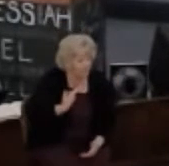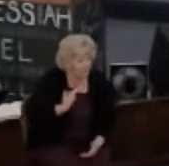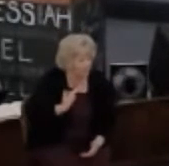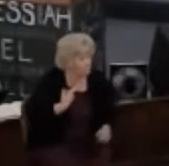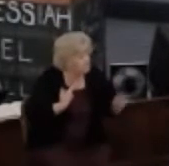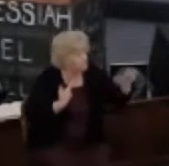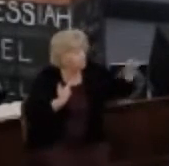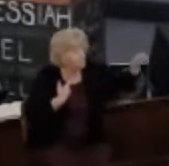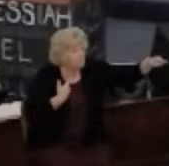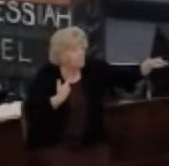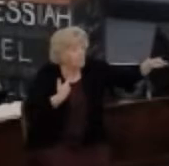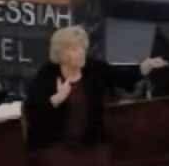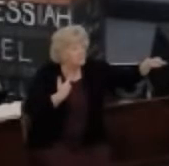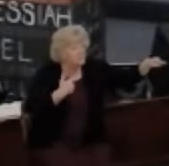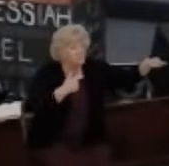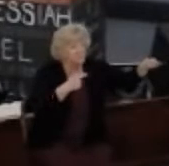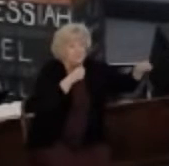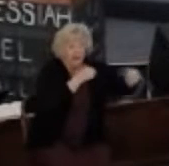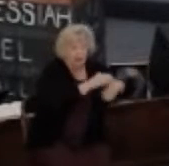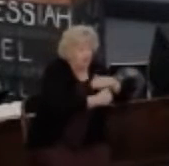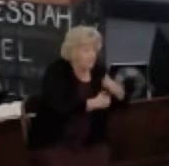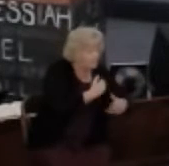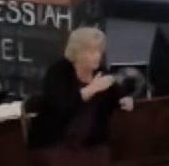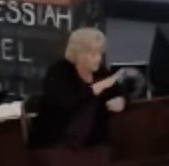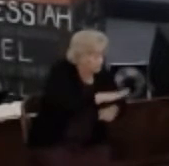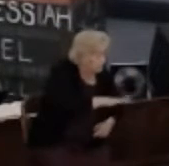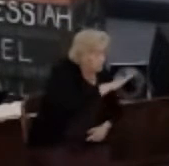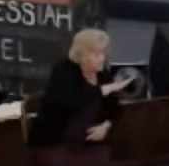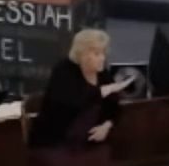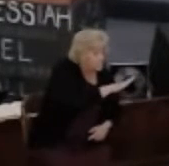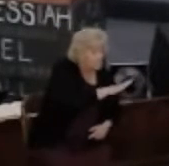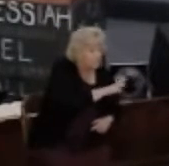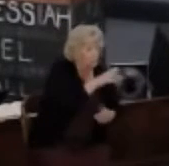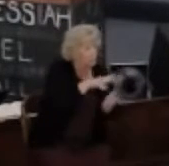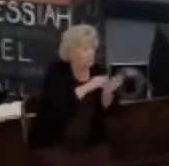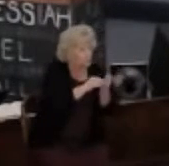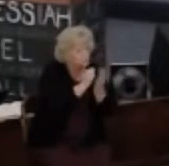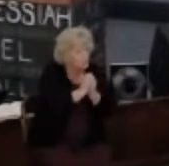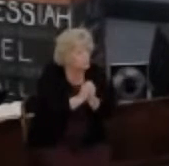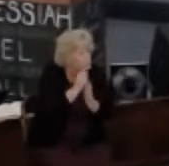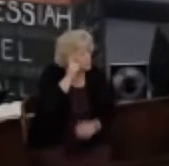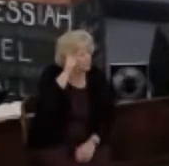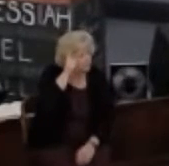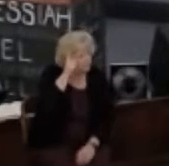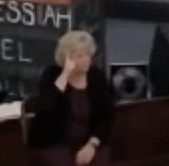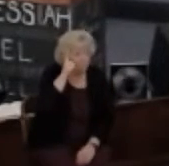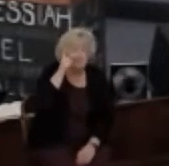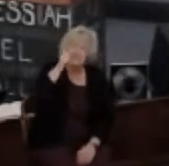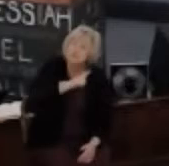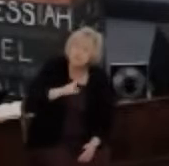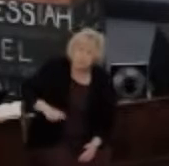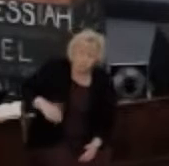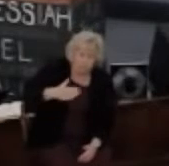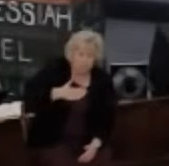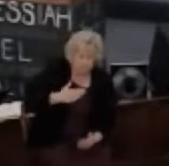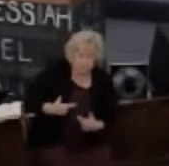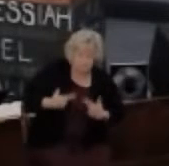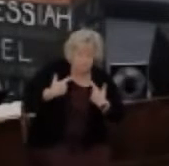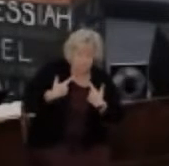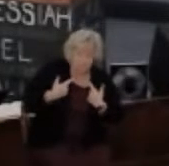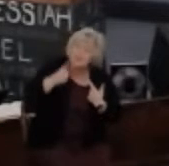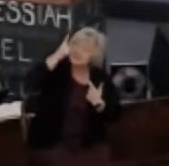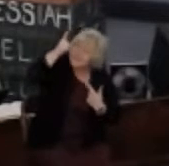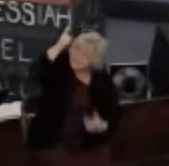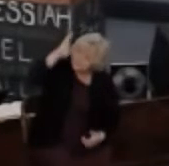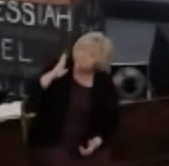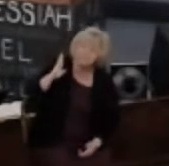worship. Jesus is no longer just a friend invited into my life. He is Lord of my life. He is